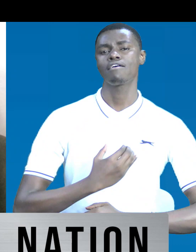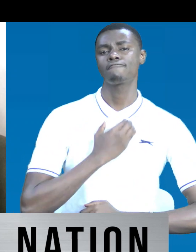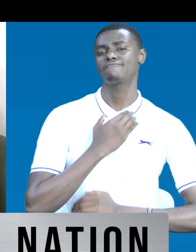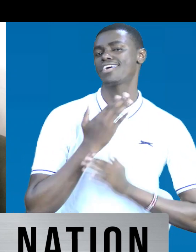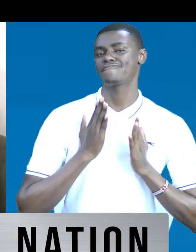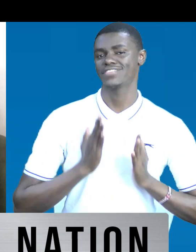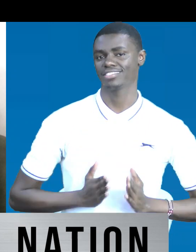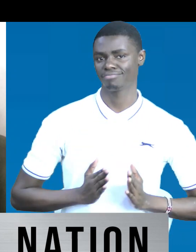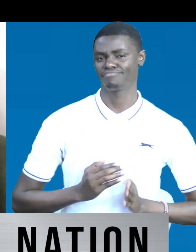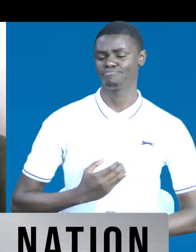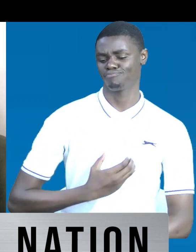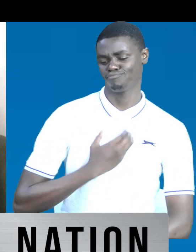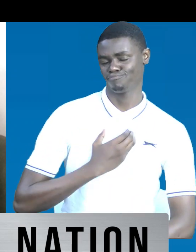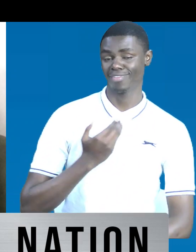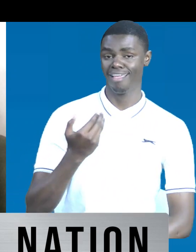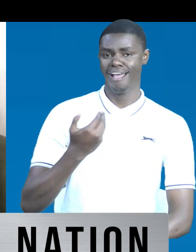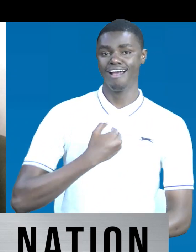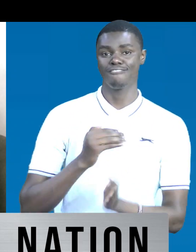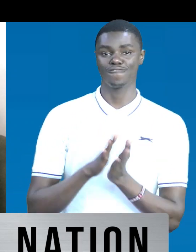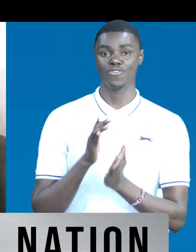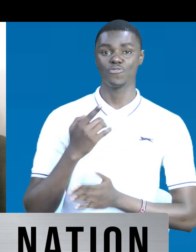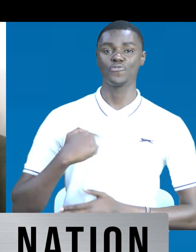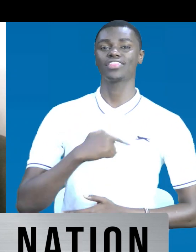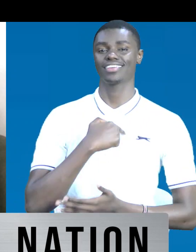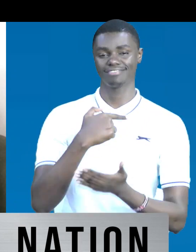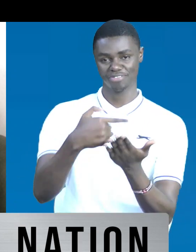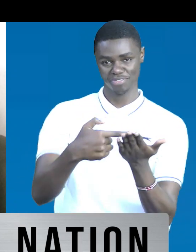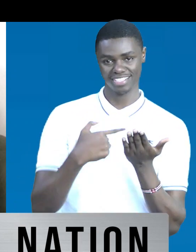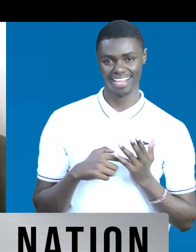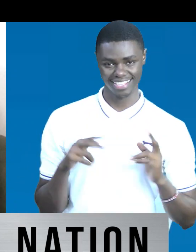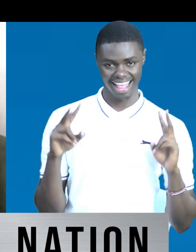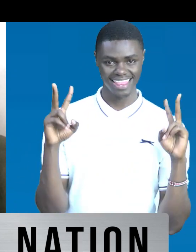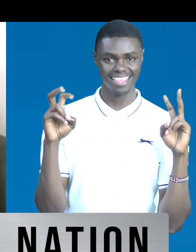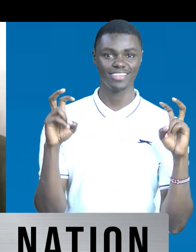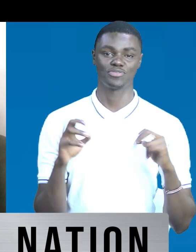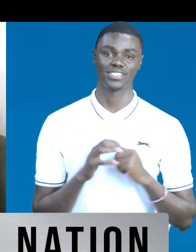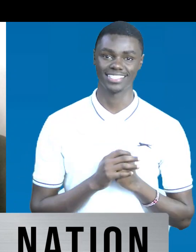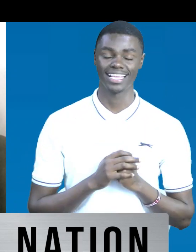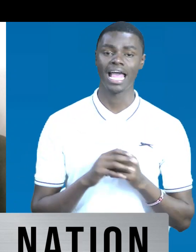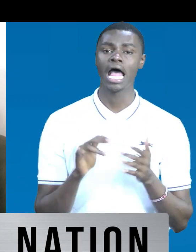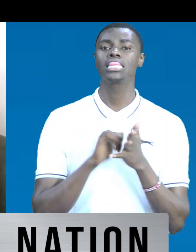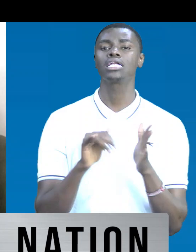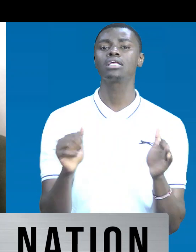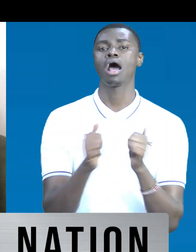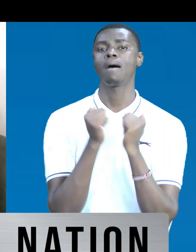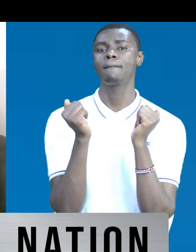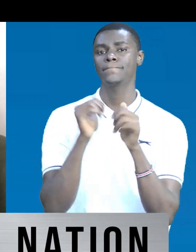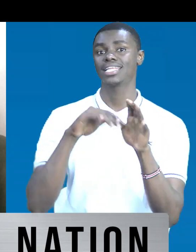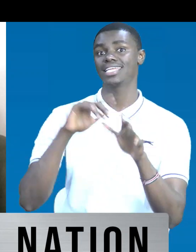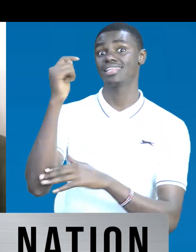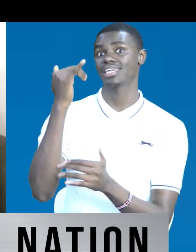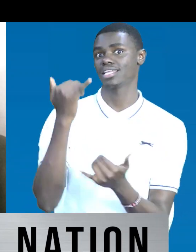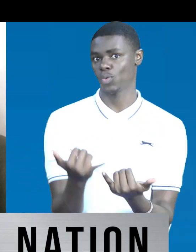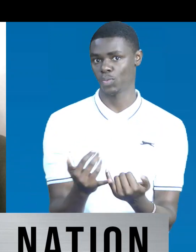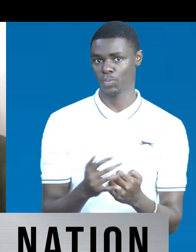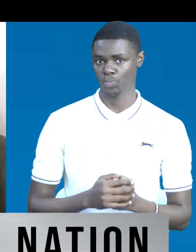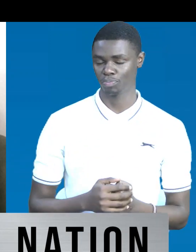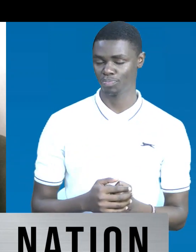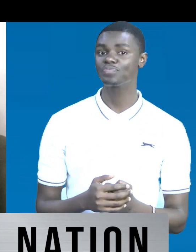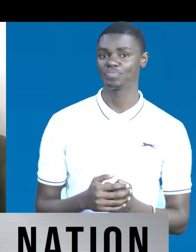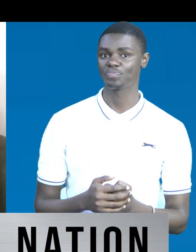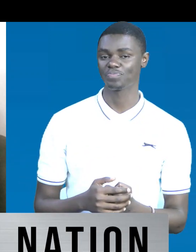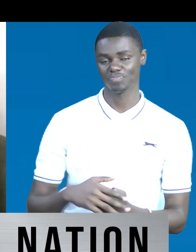We have a guest with us to discuss the issues that are happening in Kenya right now.